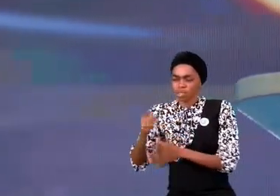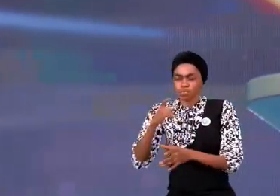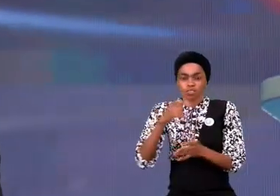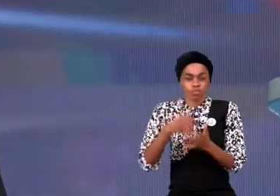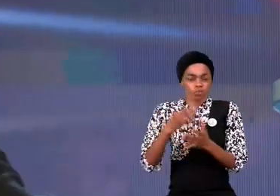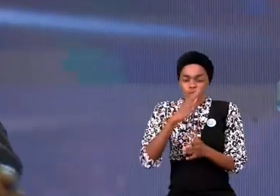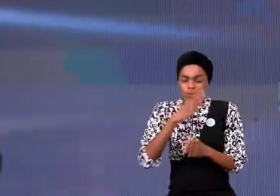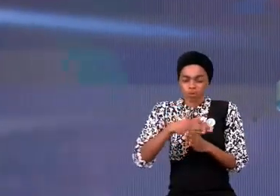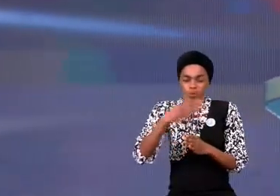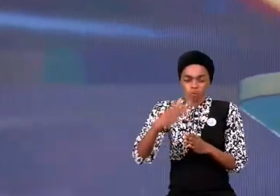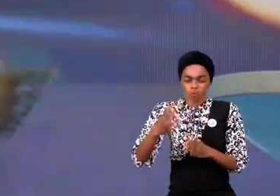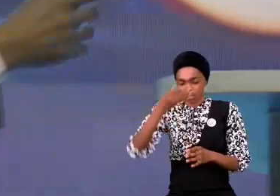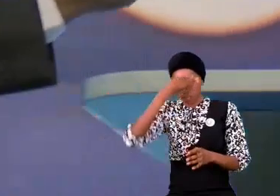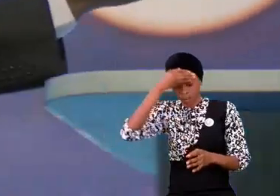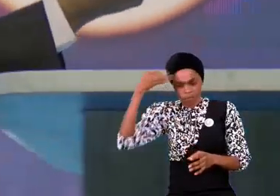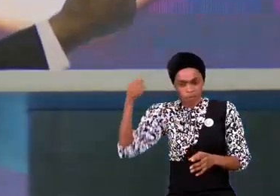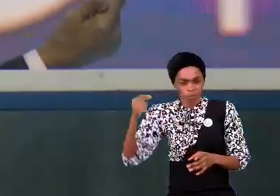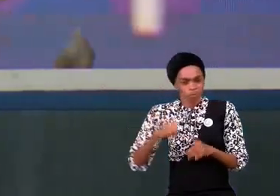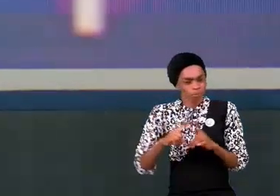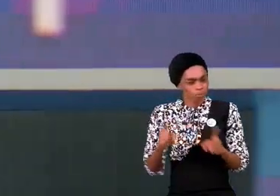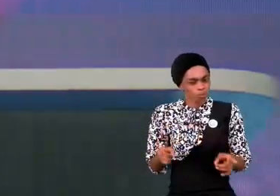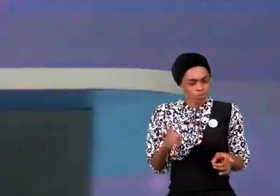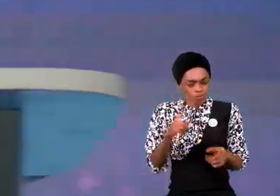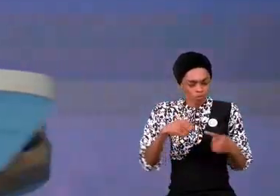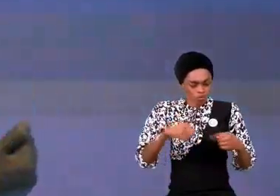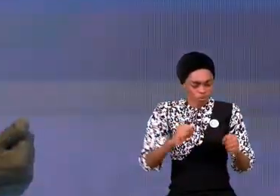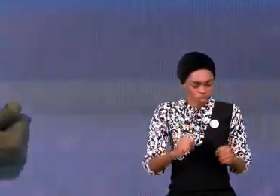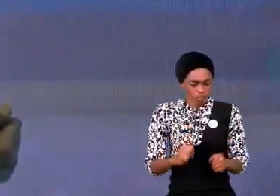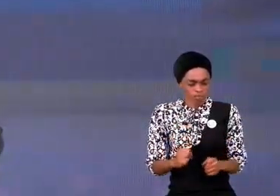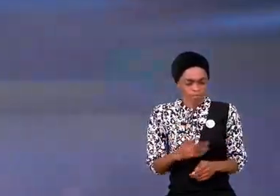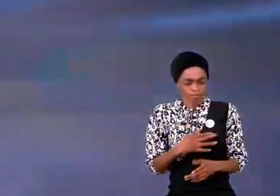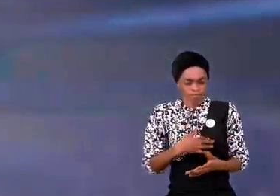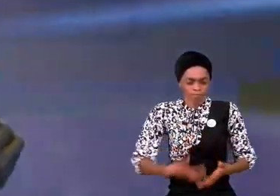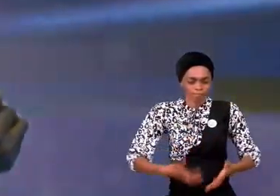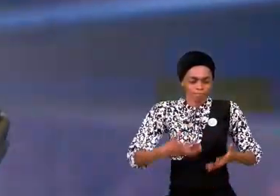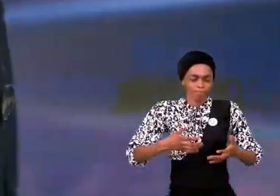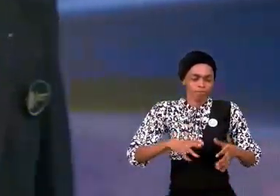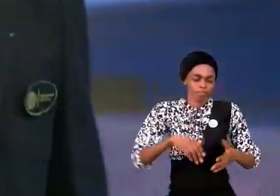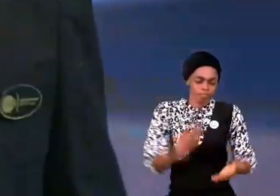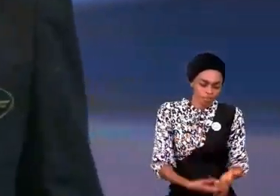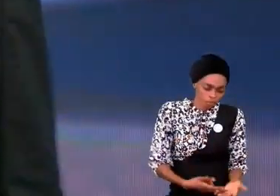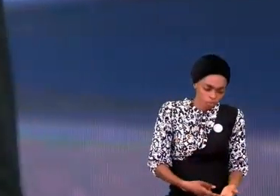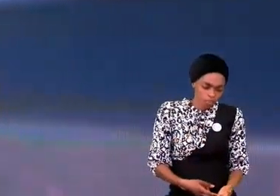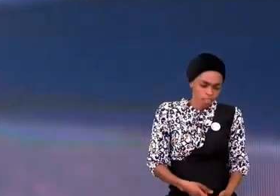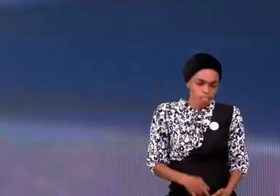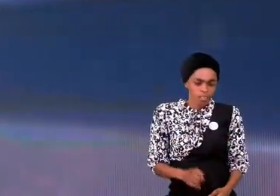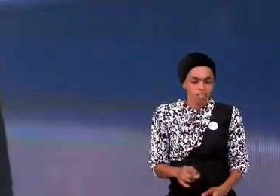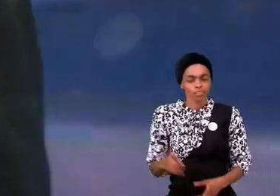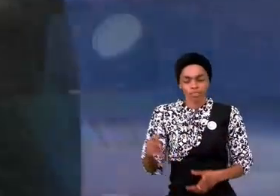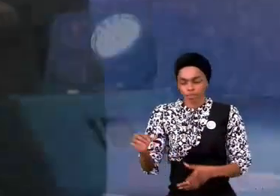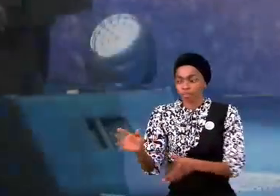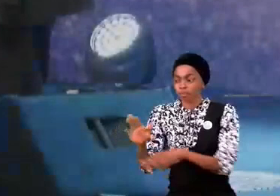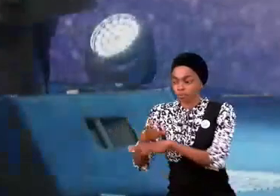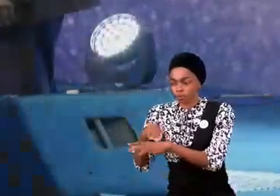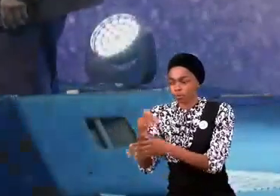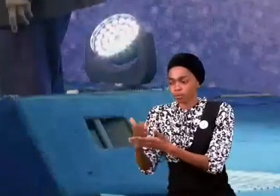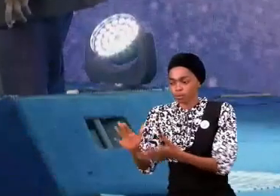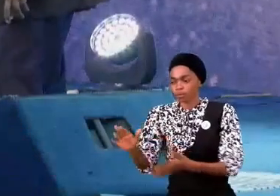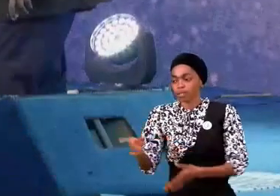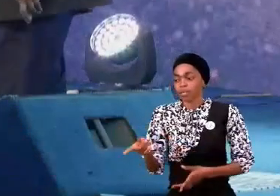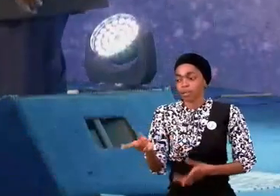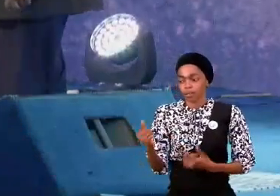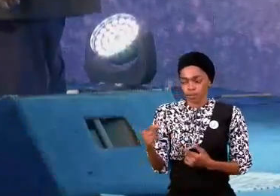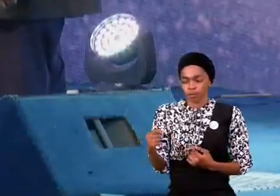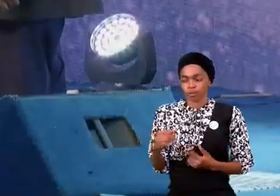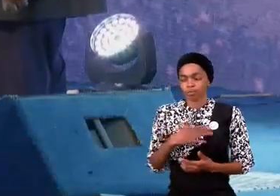is there, you cannot do it. Then you call somebody. You say, please, whatever it will take, help me carry